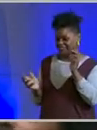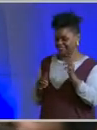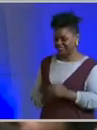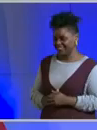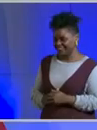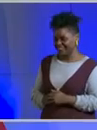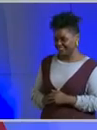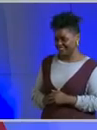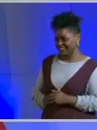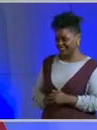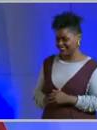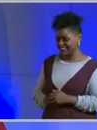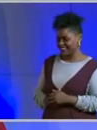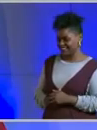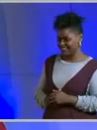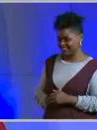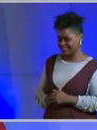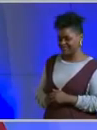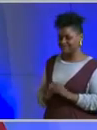There